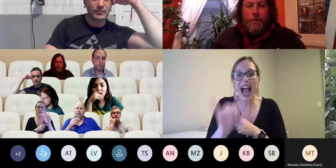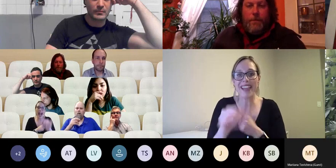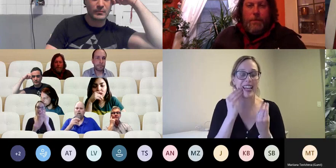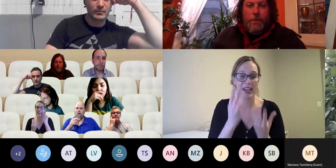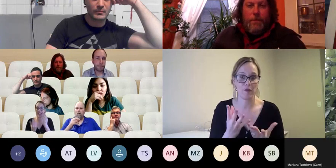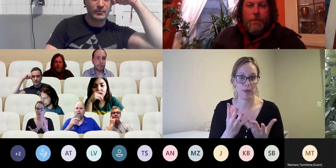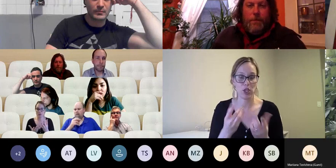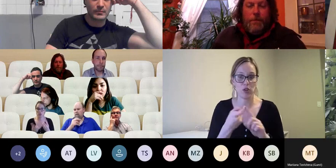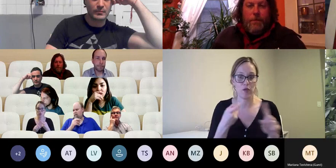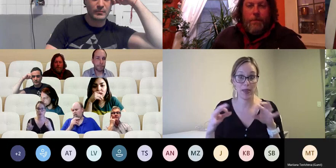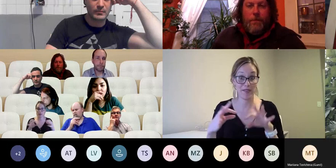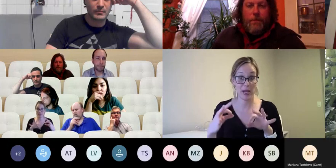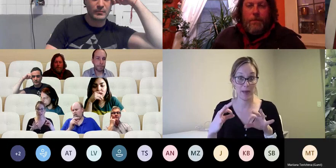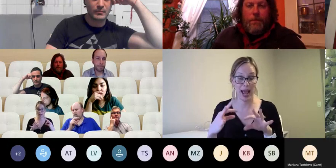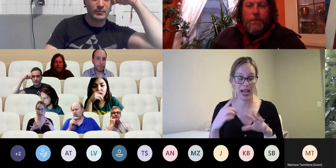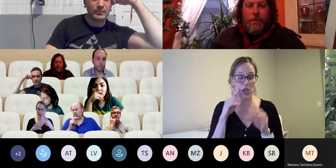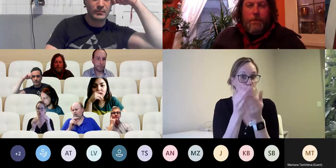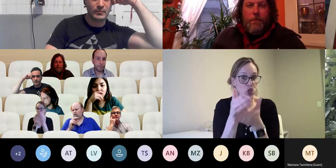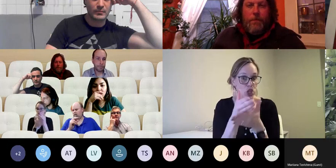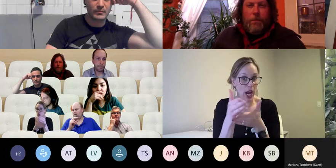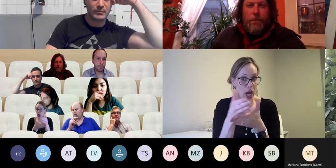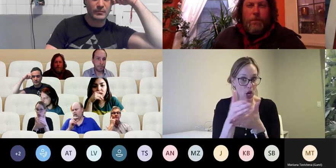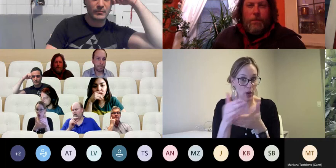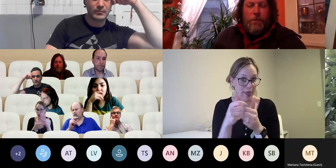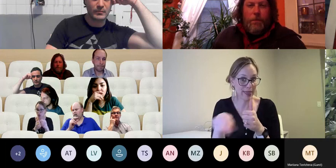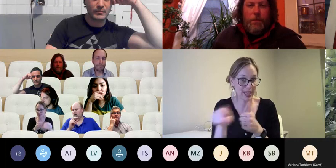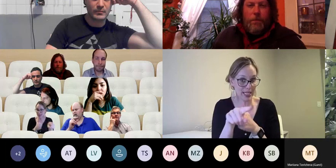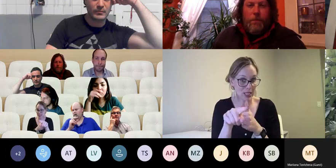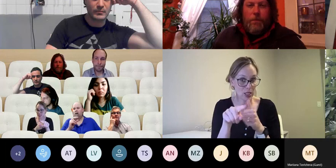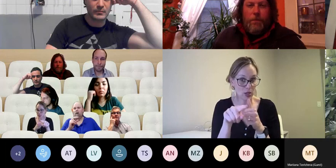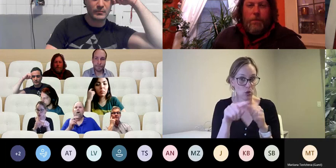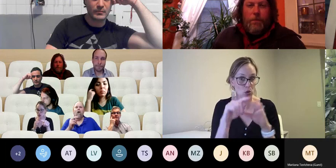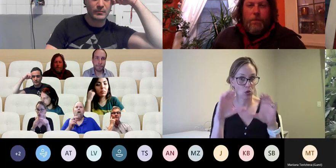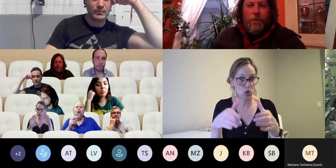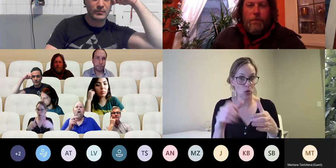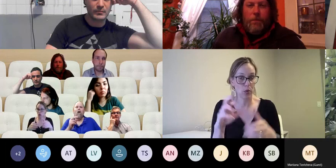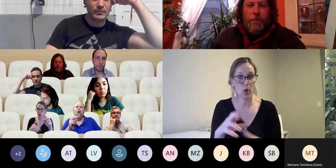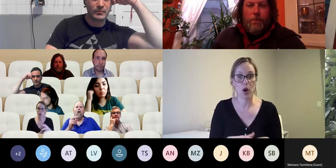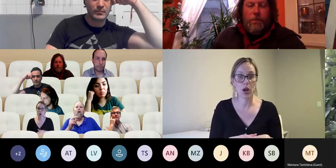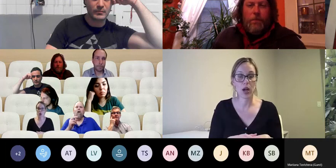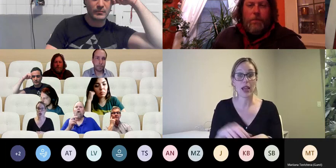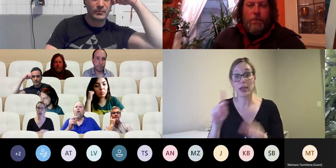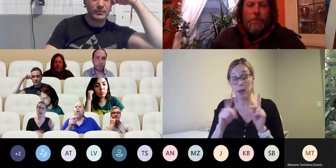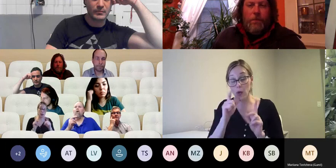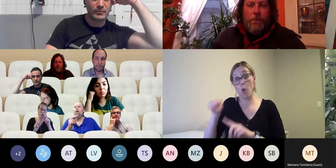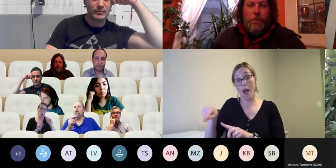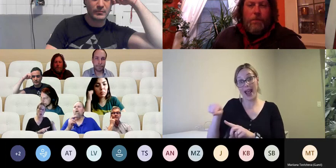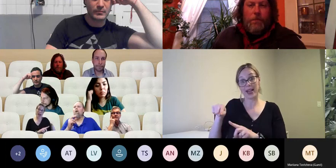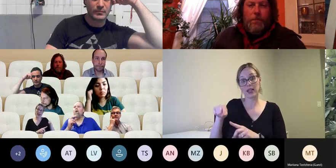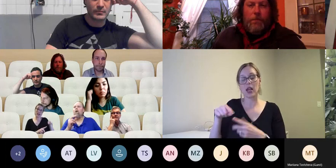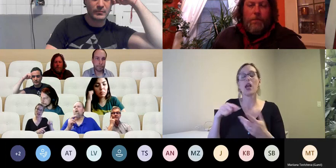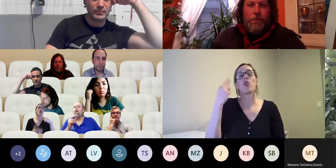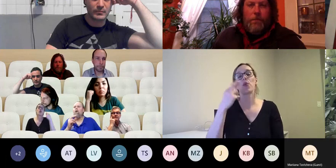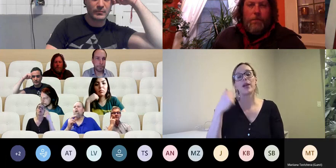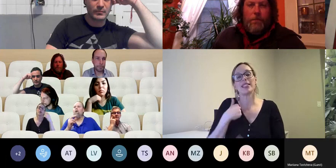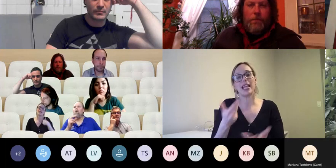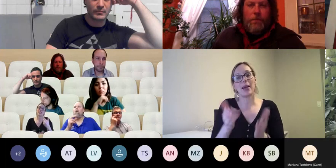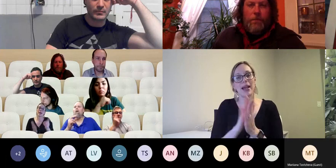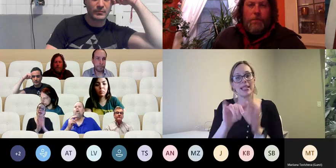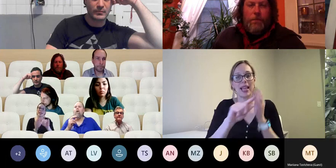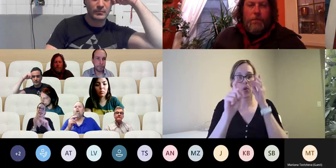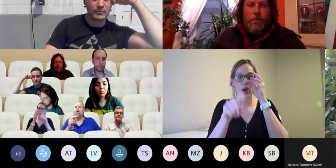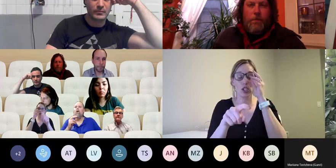out with this group, or if it could be directed to us so I can let the people know who attended. And the reason why I asked that is just